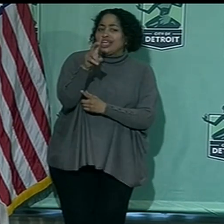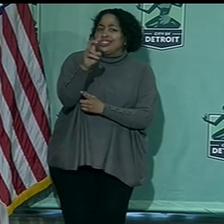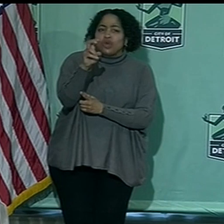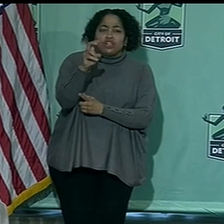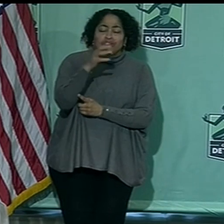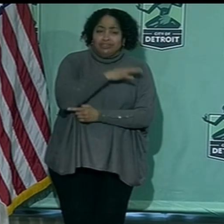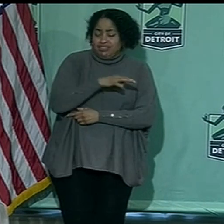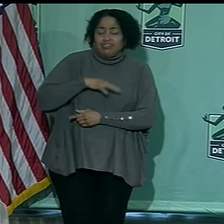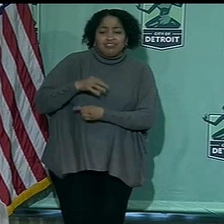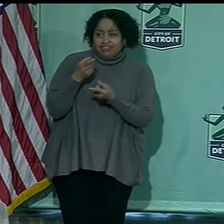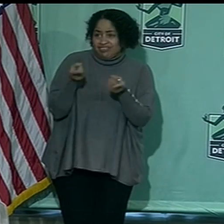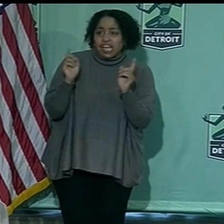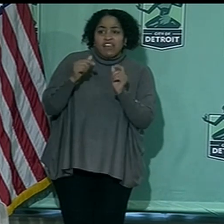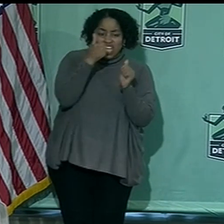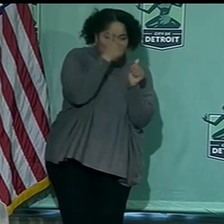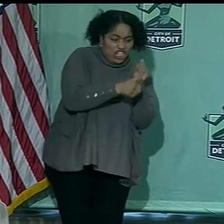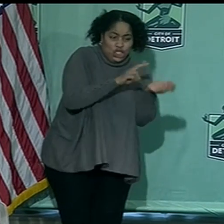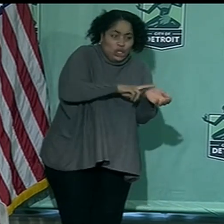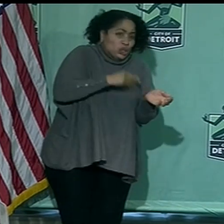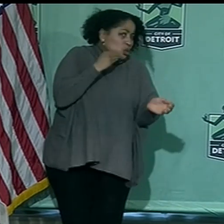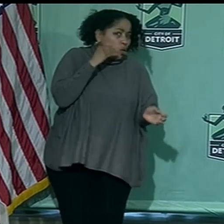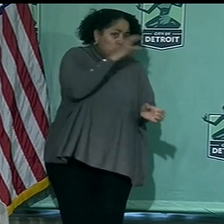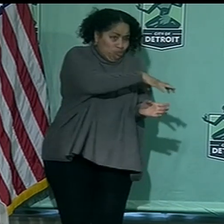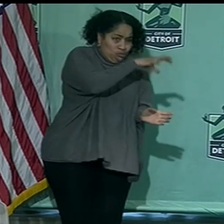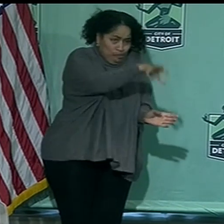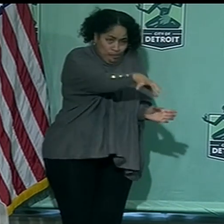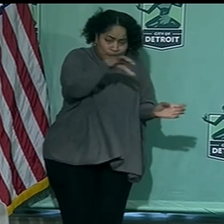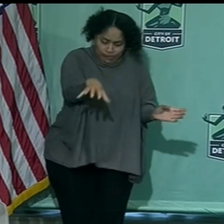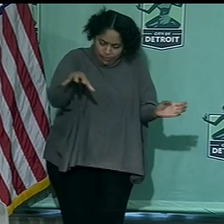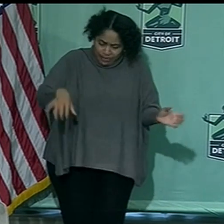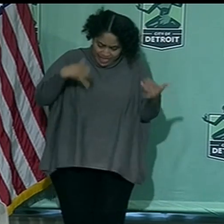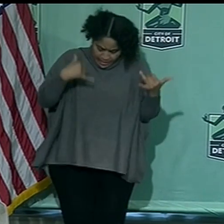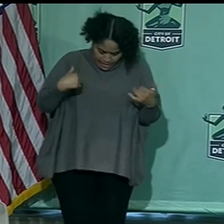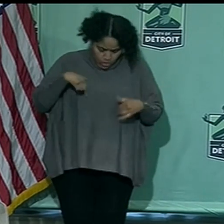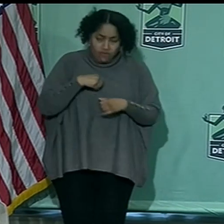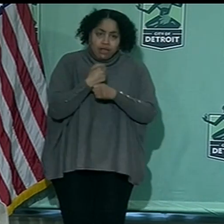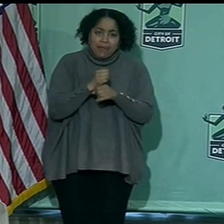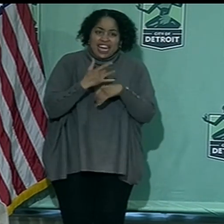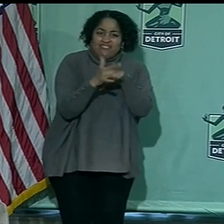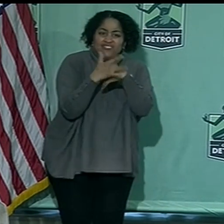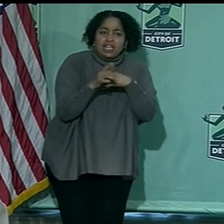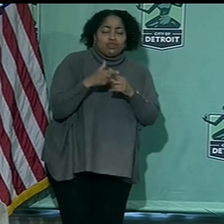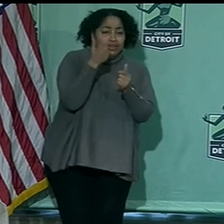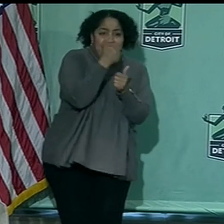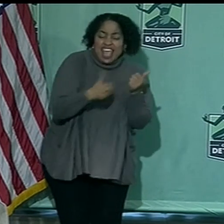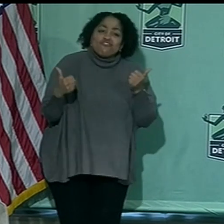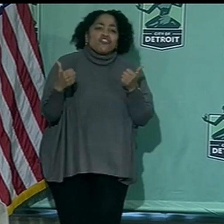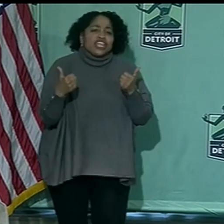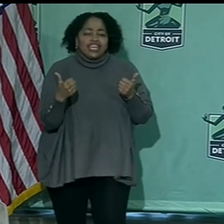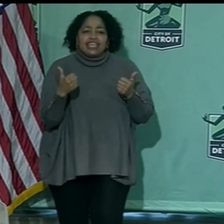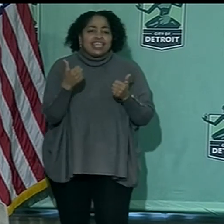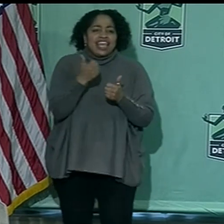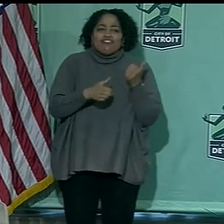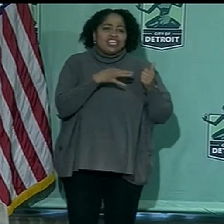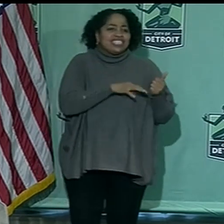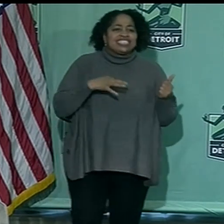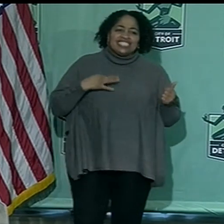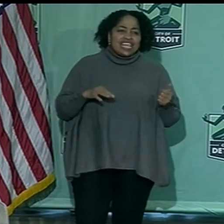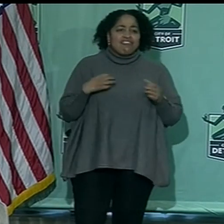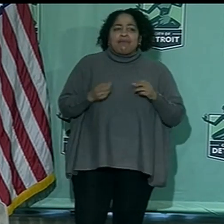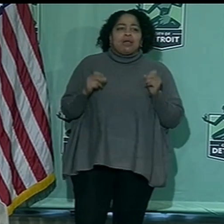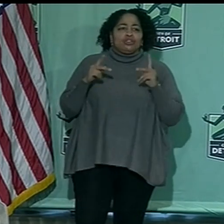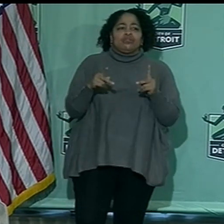200 staff per nursing home, and so we have made now available to every staff the opportunity